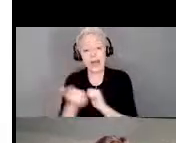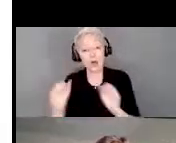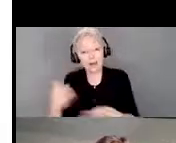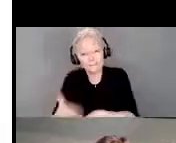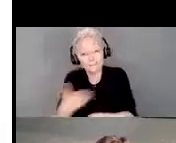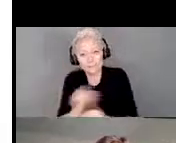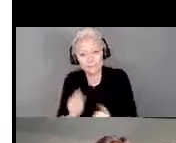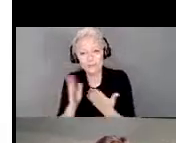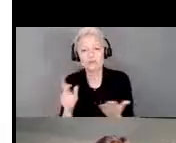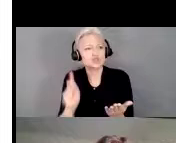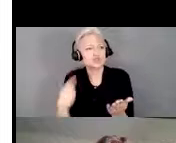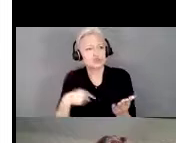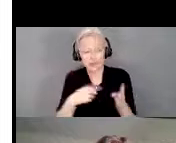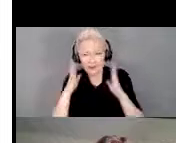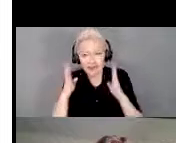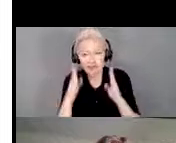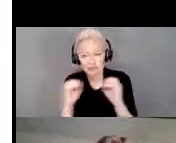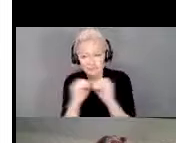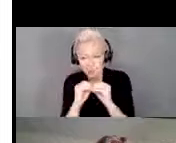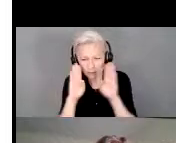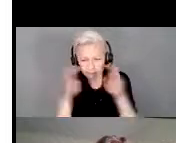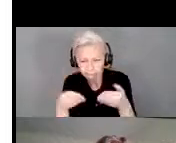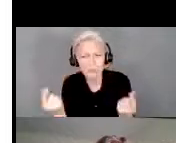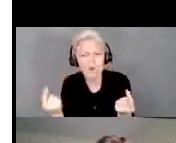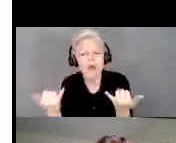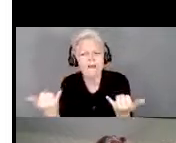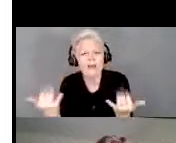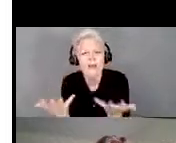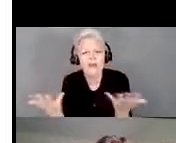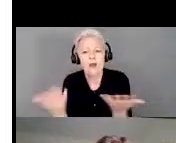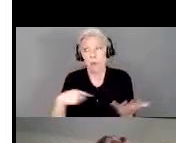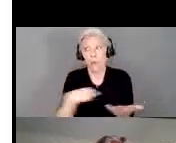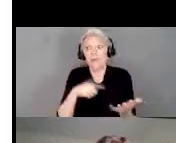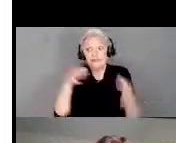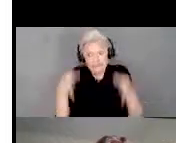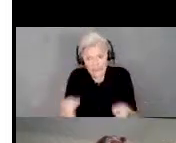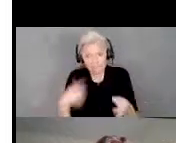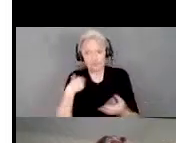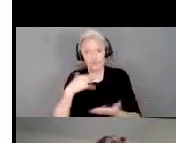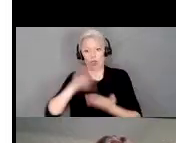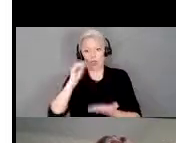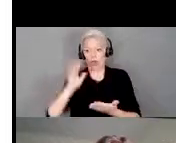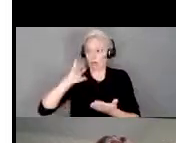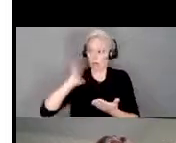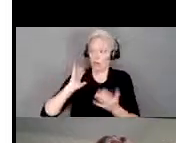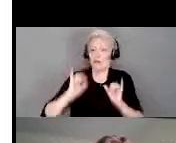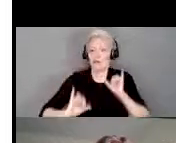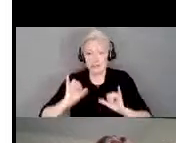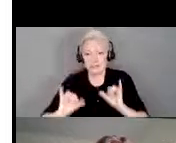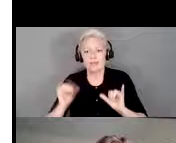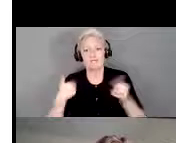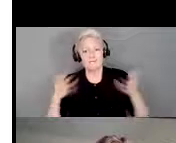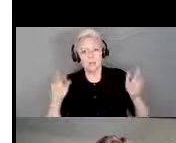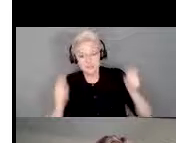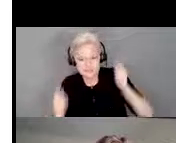be paying closer attention to at this point. We've certainly learned a lot of lessons, made a lot of adjustments, but I'm sure there